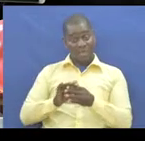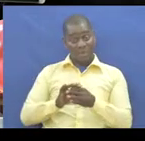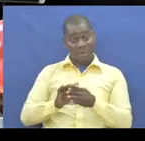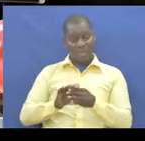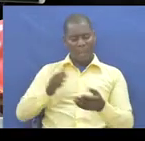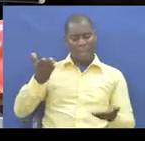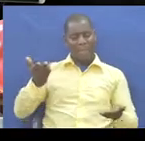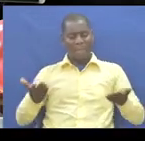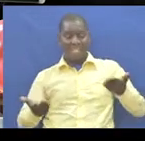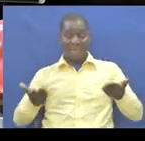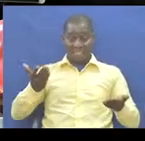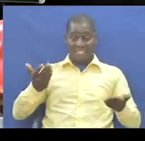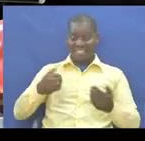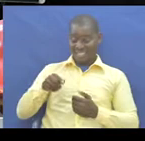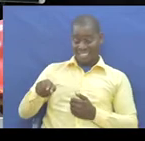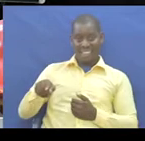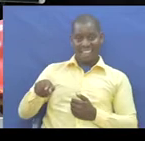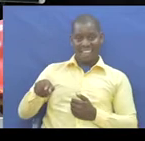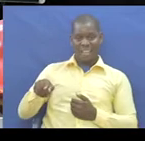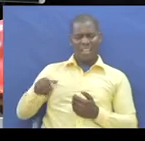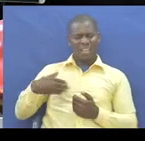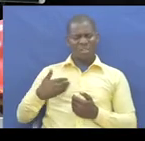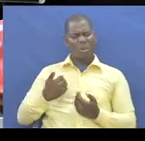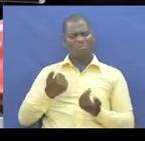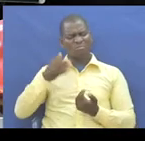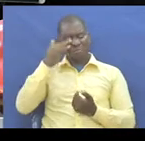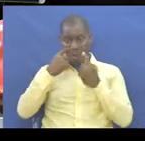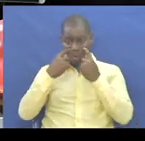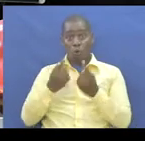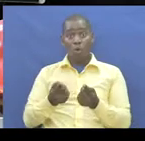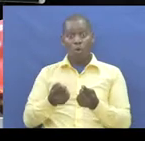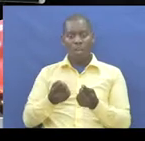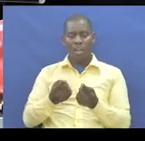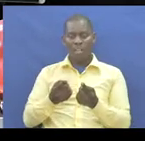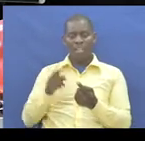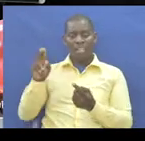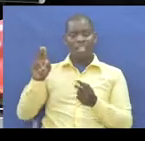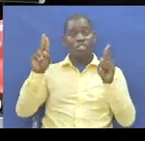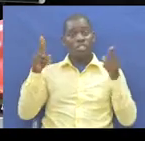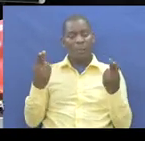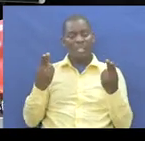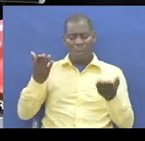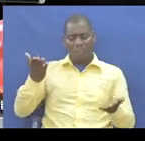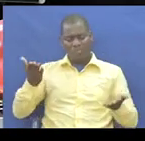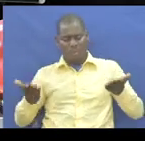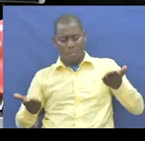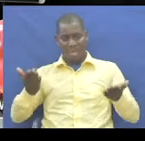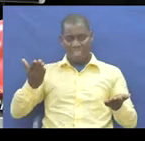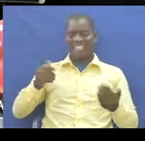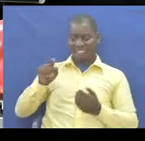is all about the measurement. If you are saying about physics, means measurement is there. What